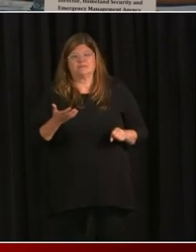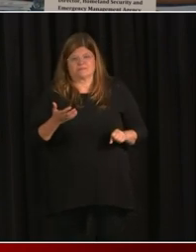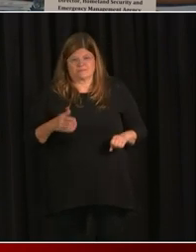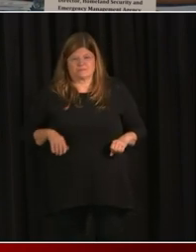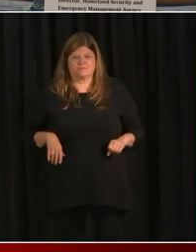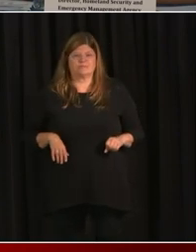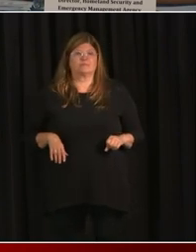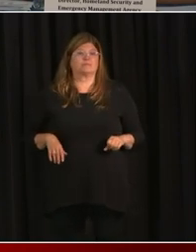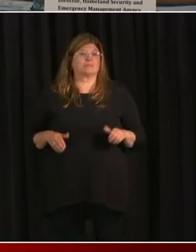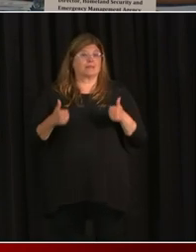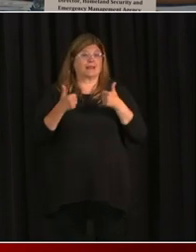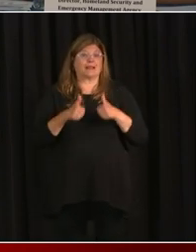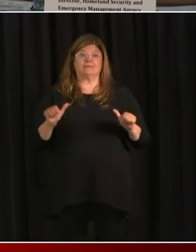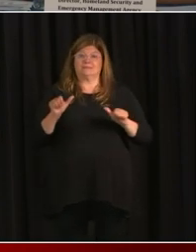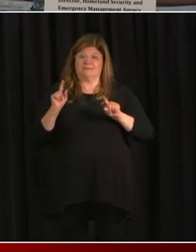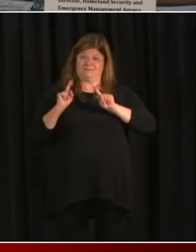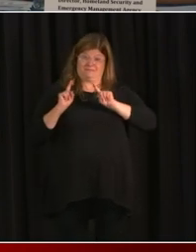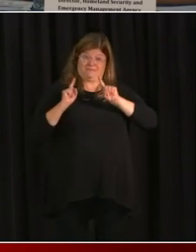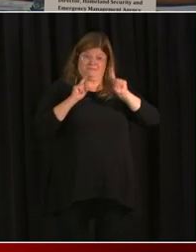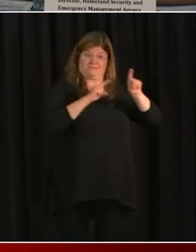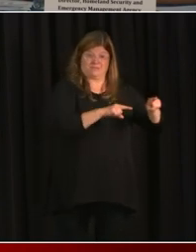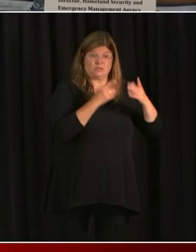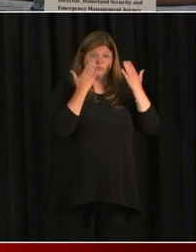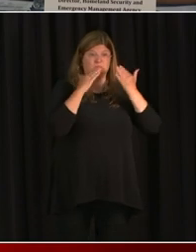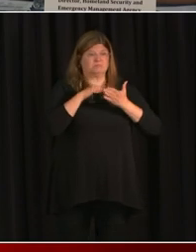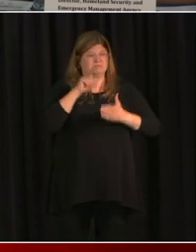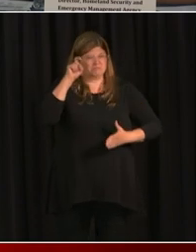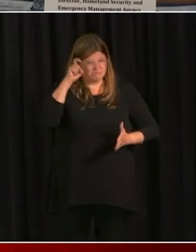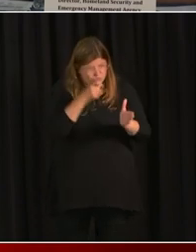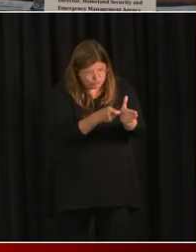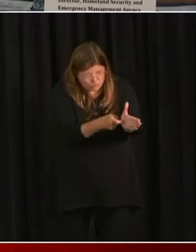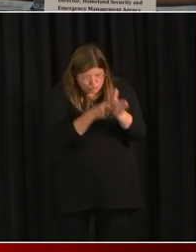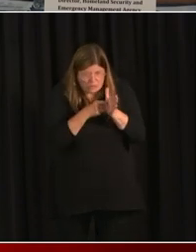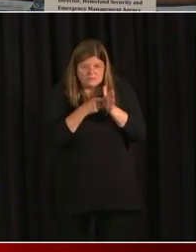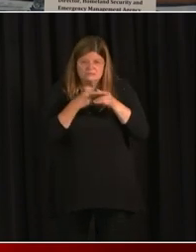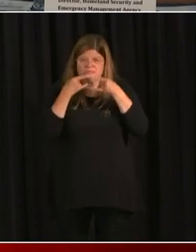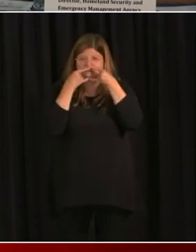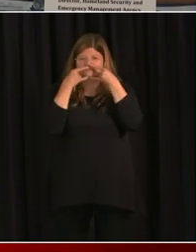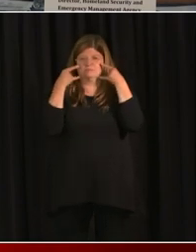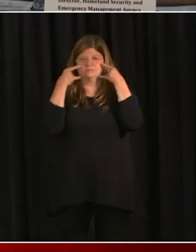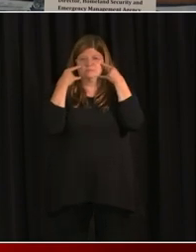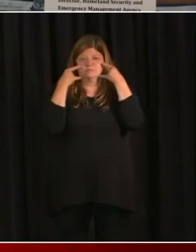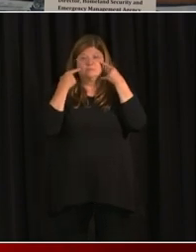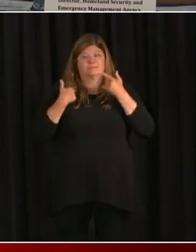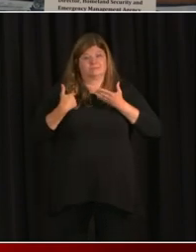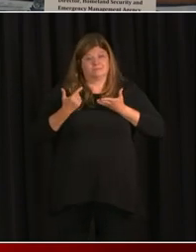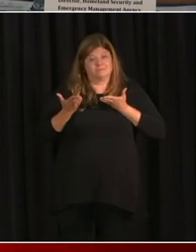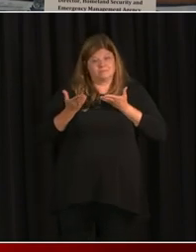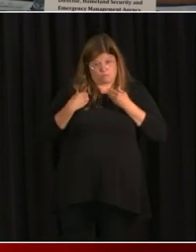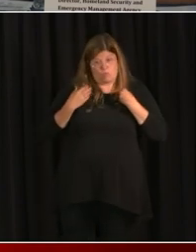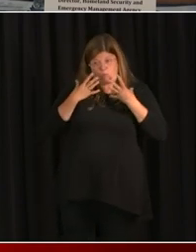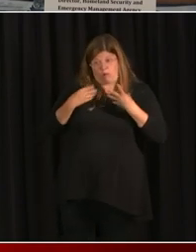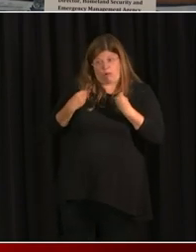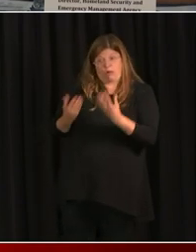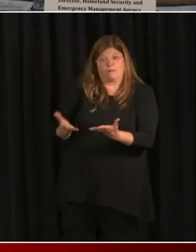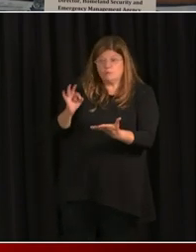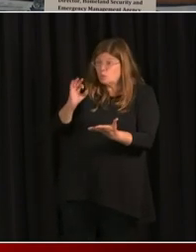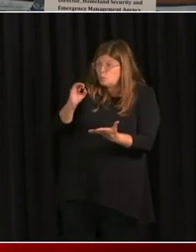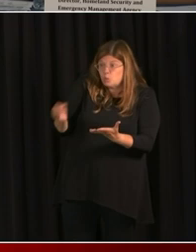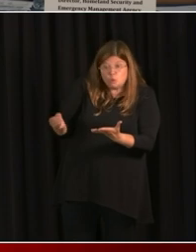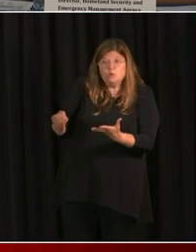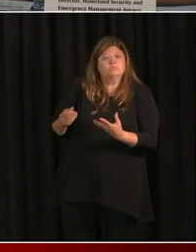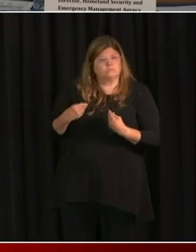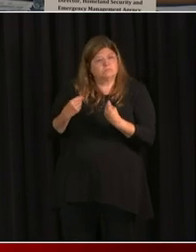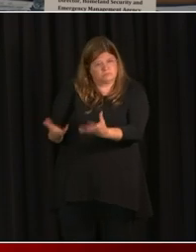cooling center must wear a mask. If you do not have a mask, one will be provided to you. And also working with the